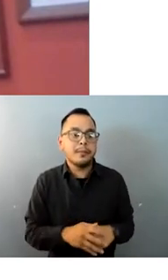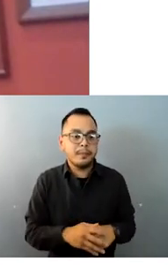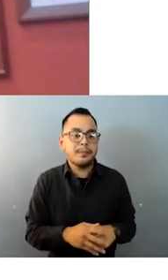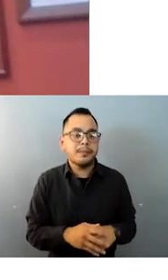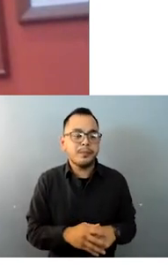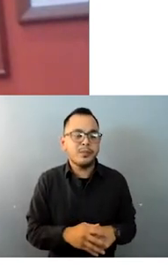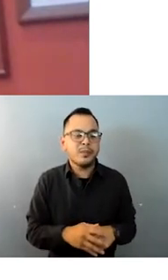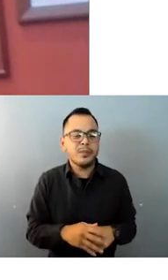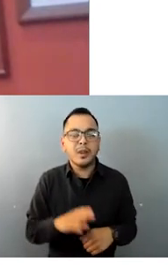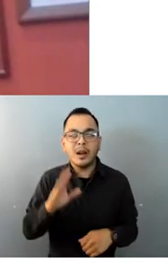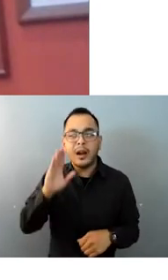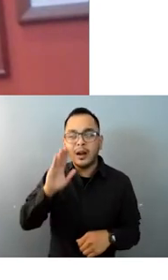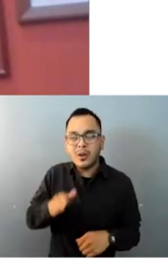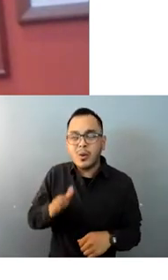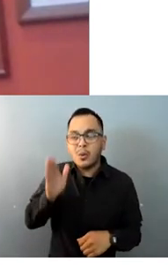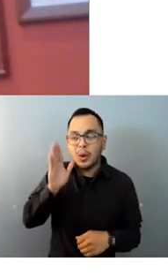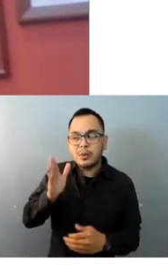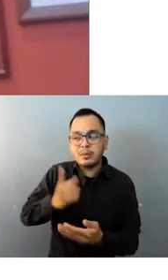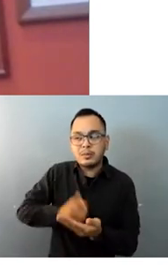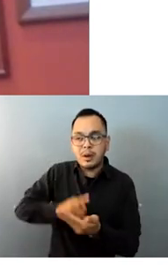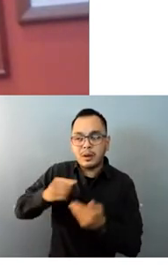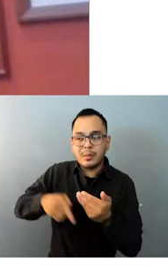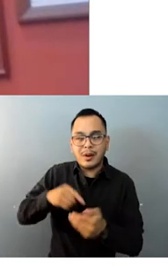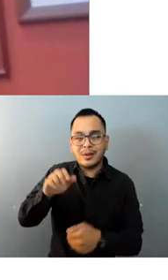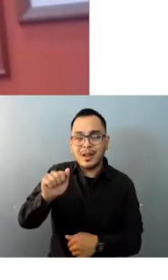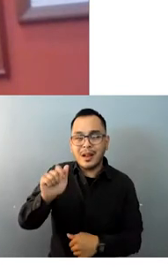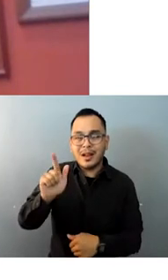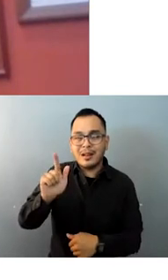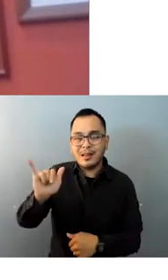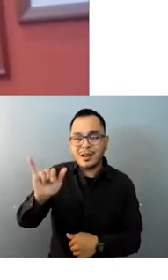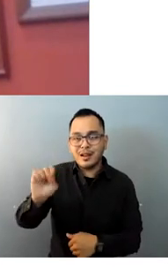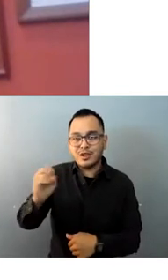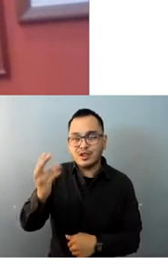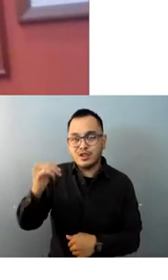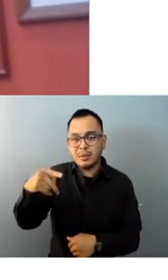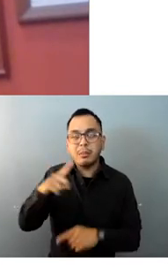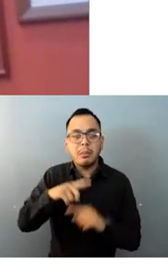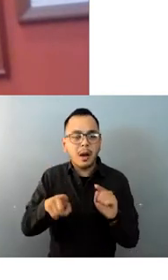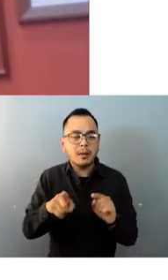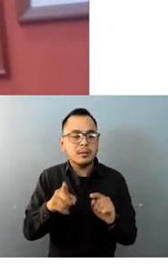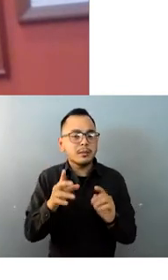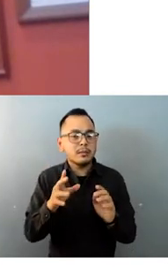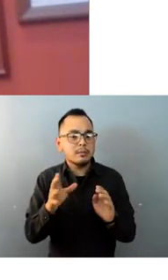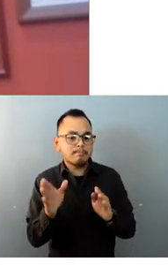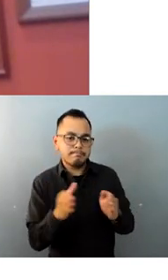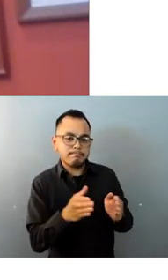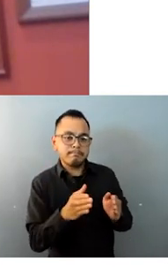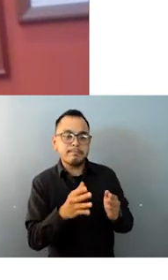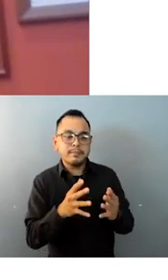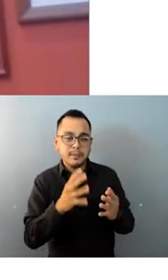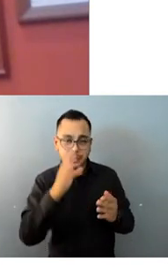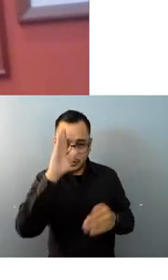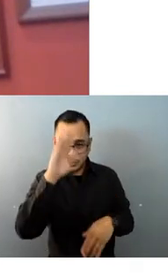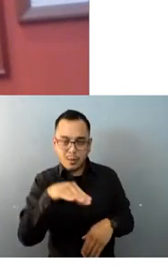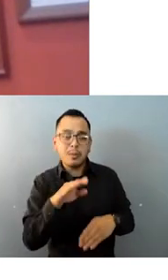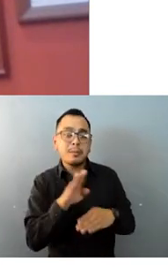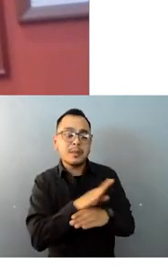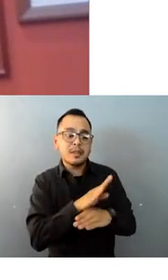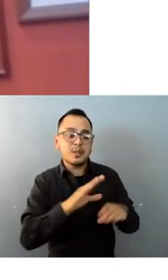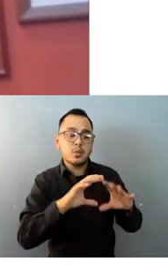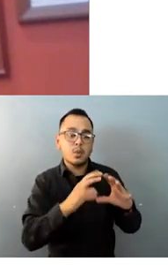we're going to talk about allyship, but I will just say in the business world, professional world, it's particularly